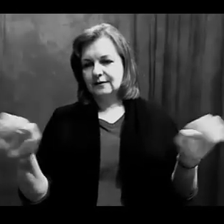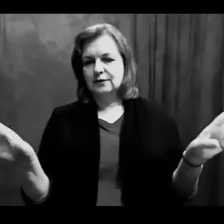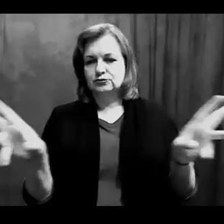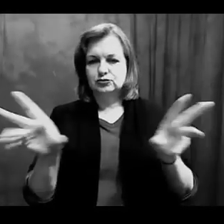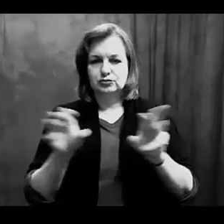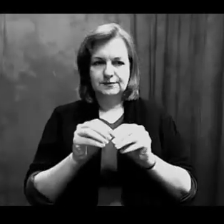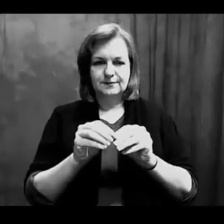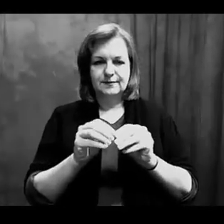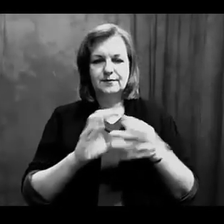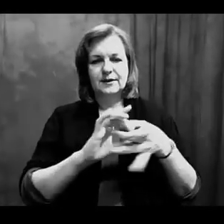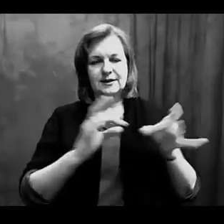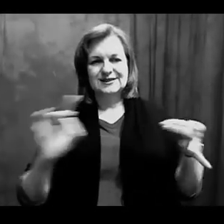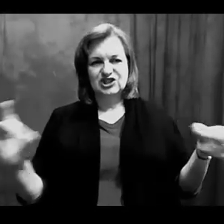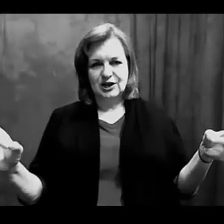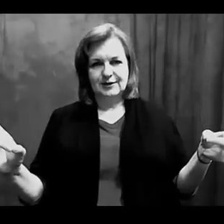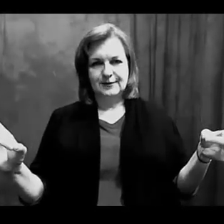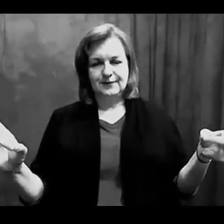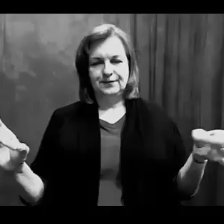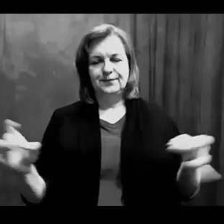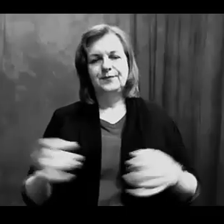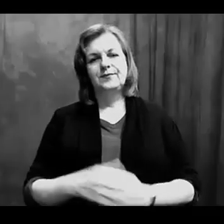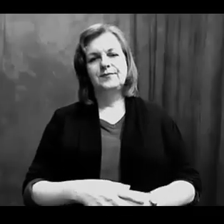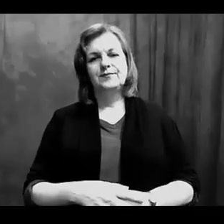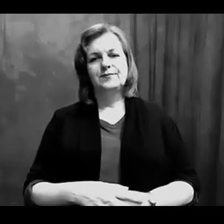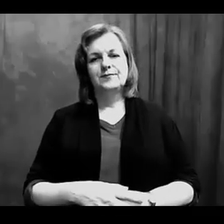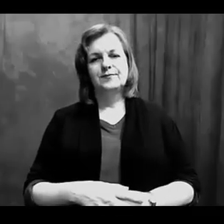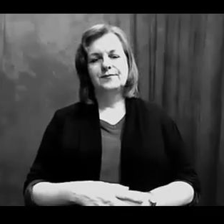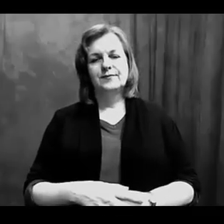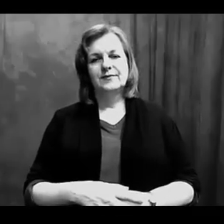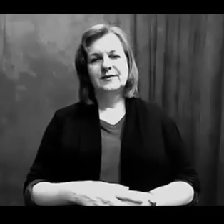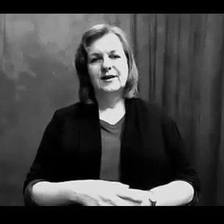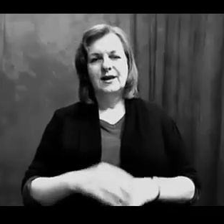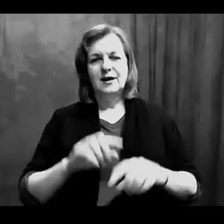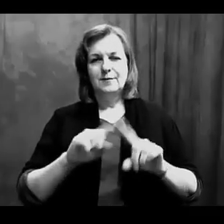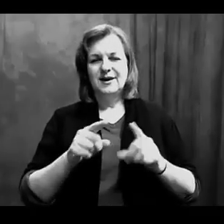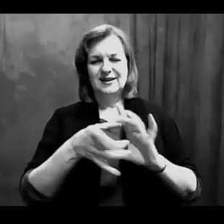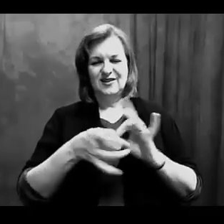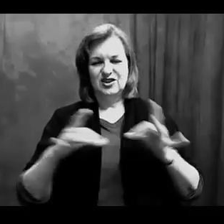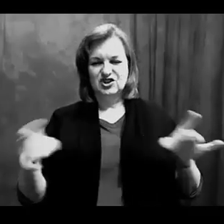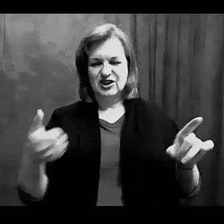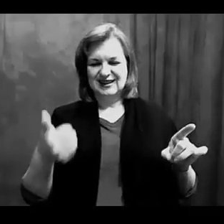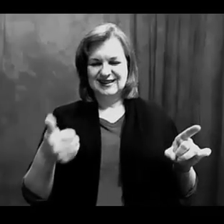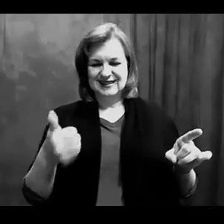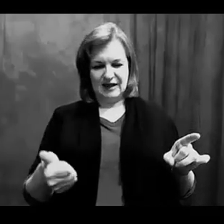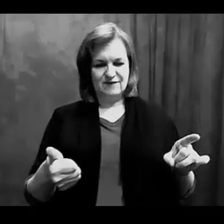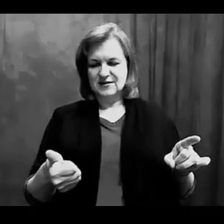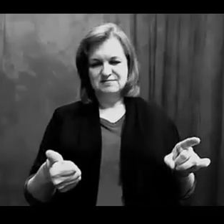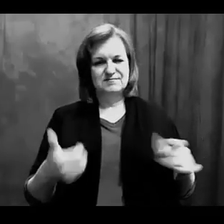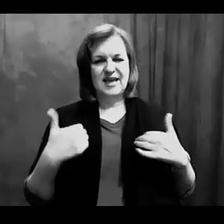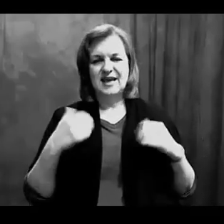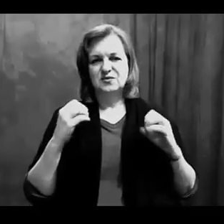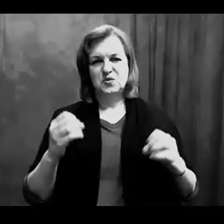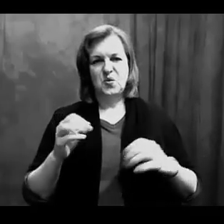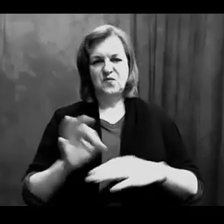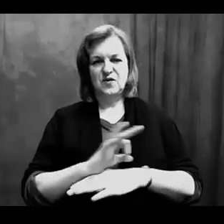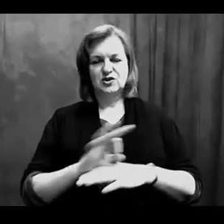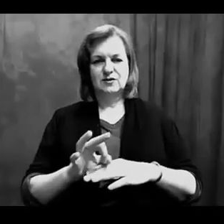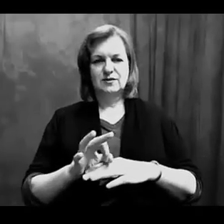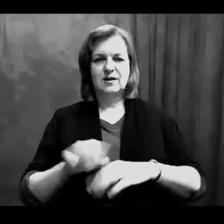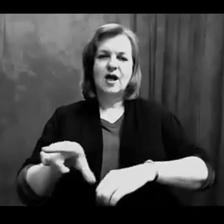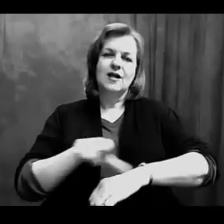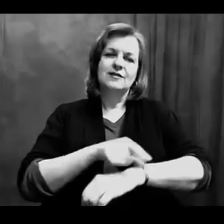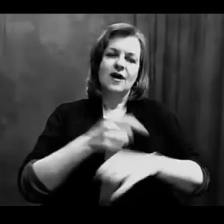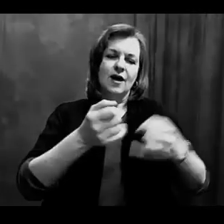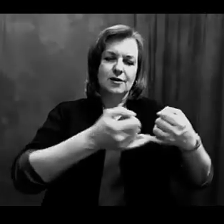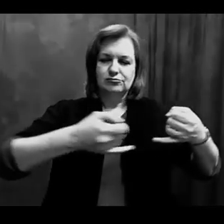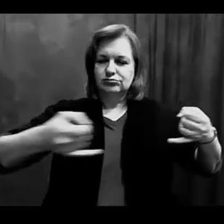amino acids put together into this polypeptide chain. Now, as a chain like this, it